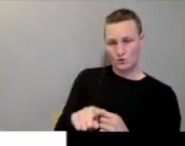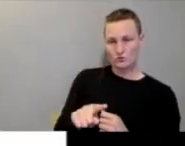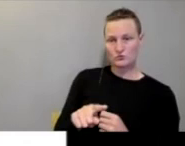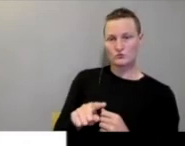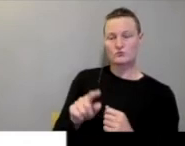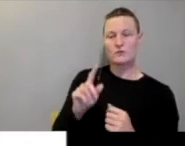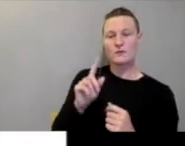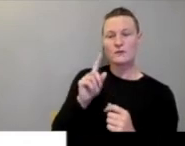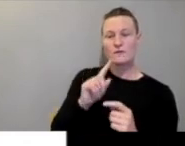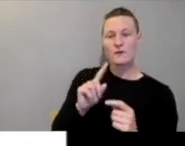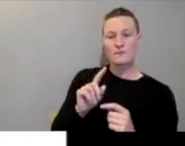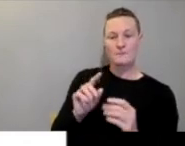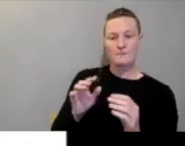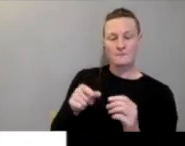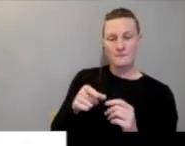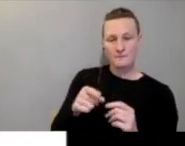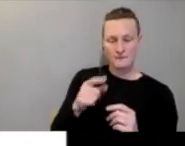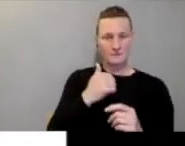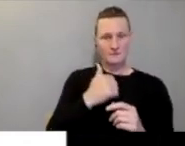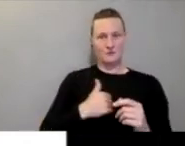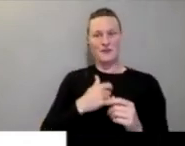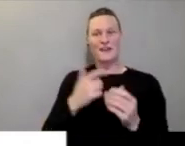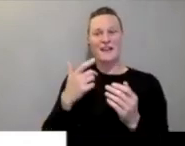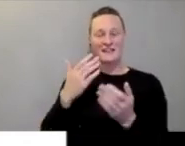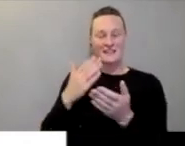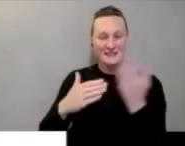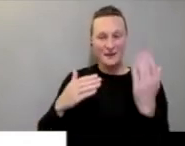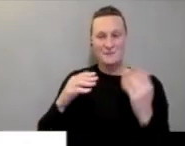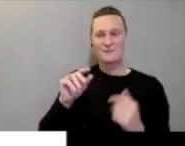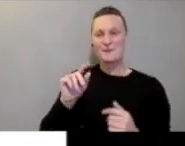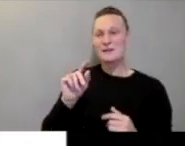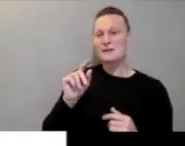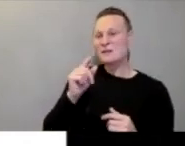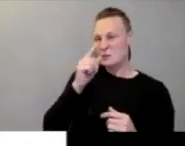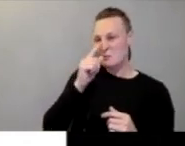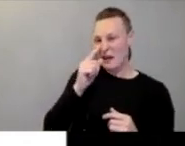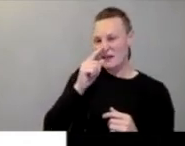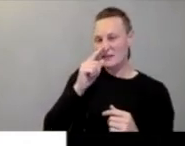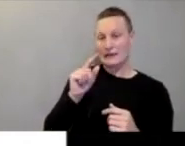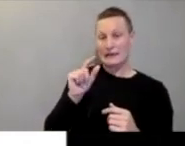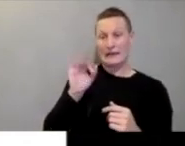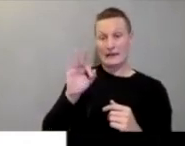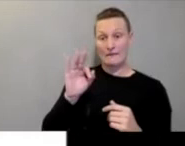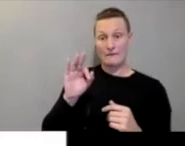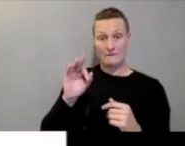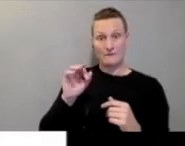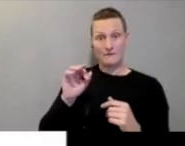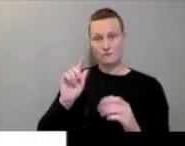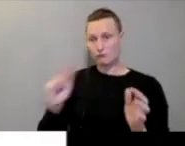Erica from TAC speaking, if we could please just say who's speaking, because I think it's hard to distinguish.